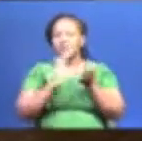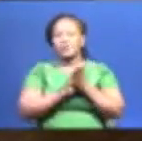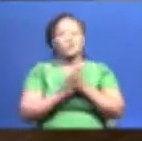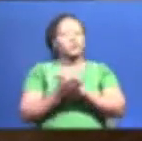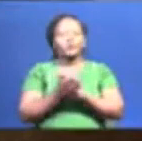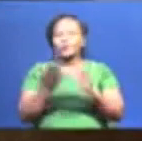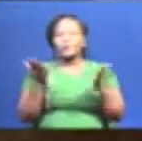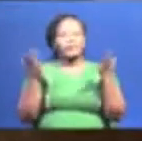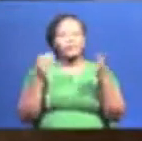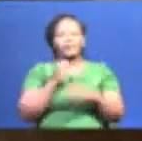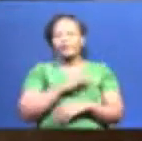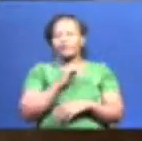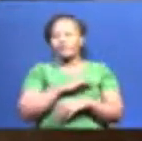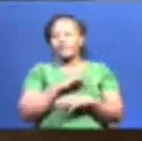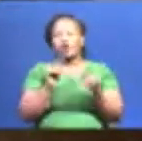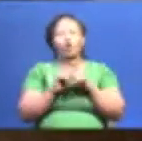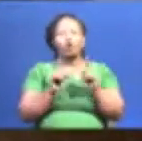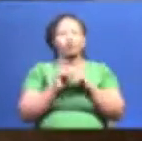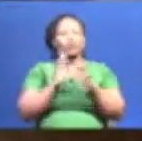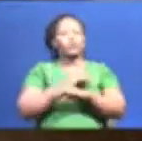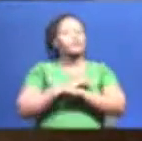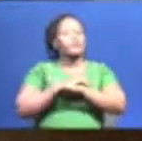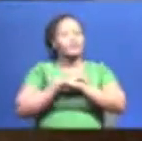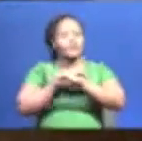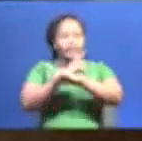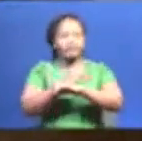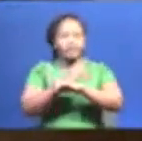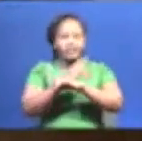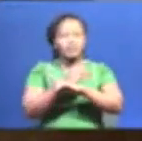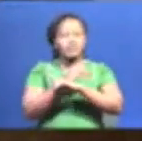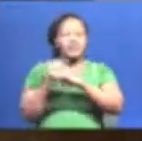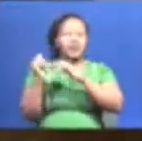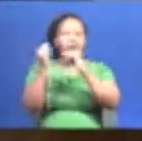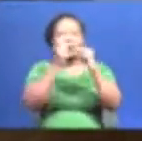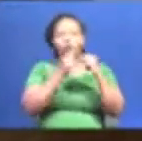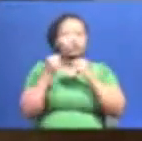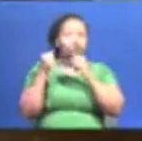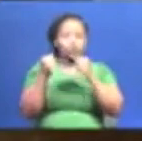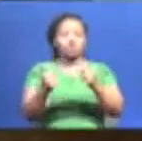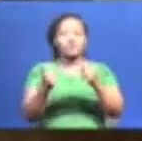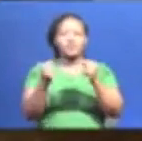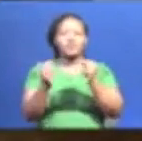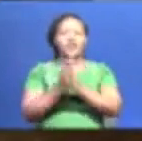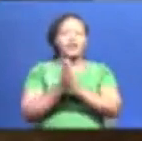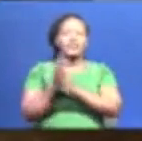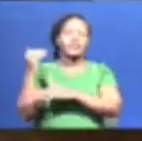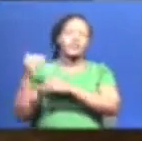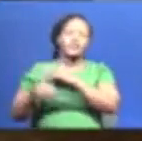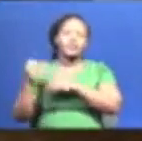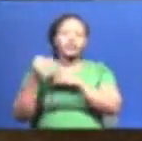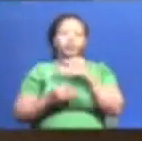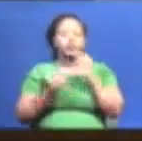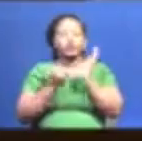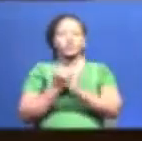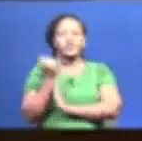and defending our sovereignty and territorial integrity.